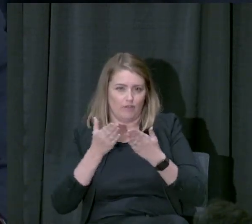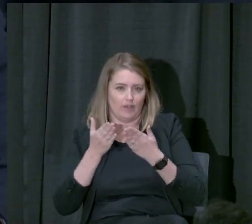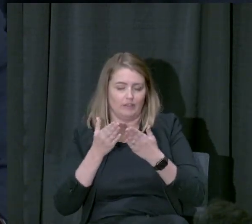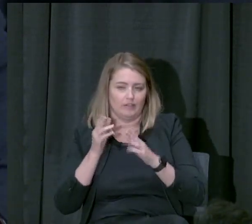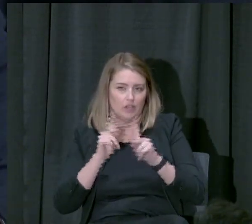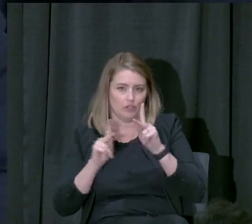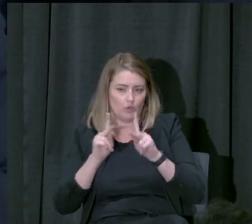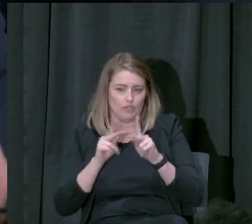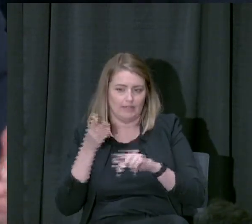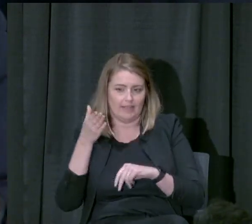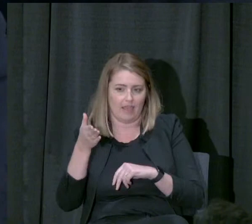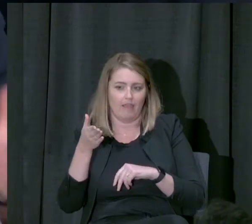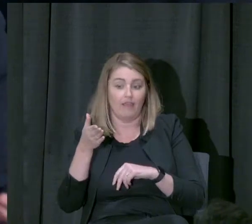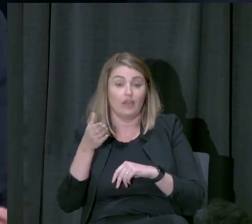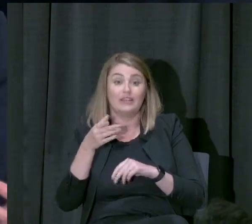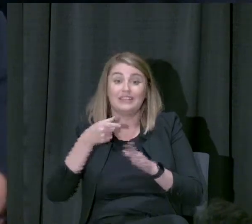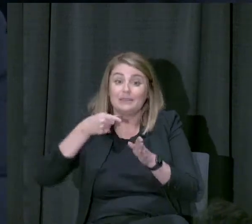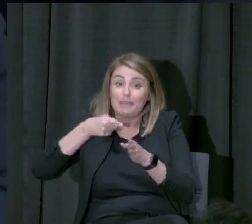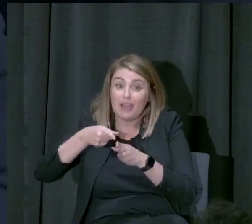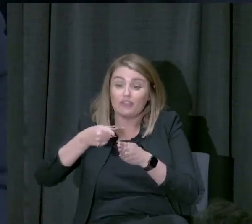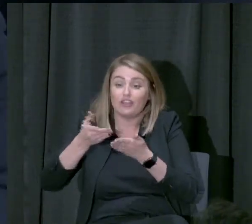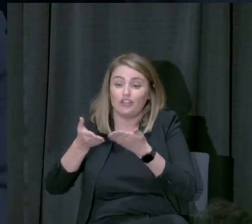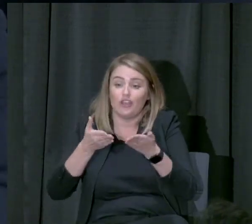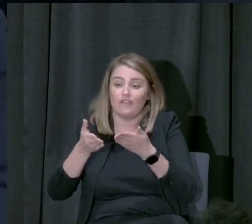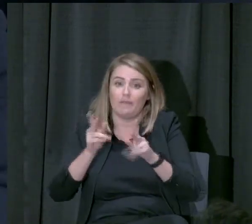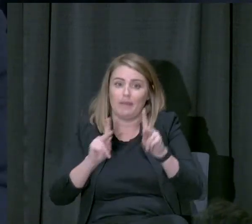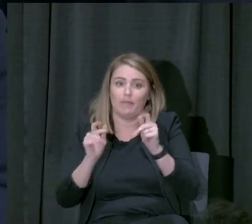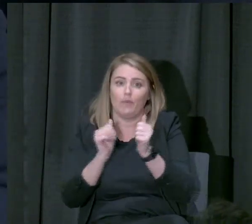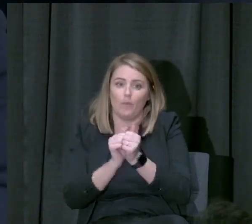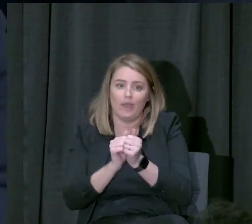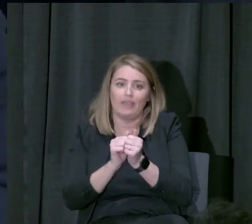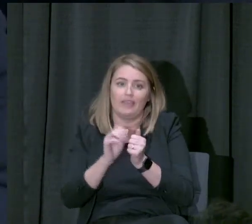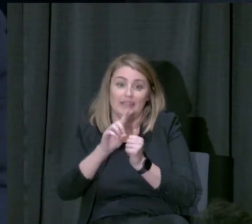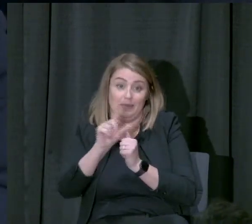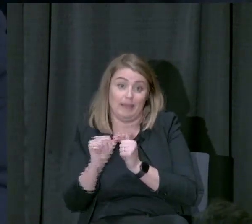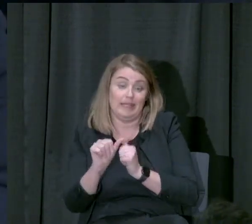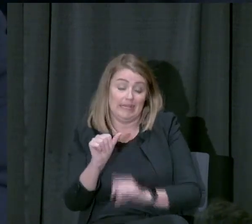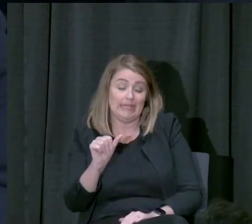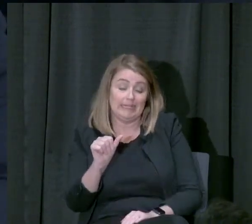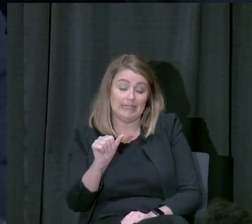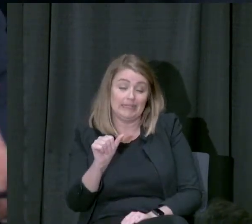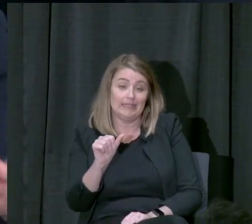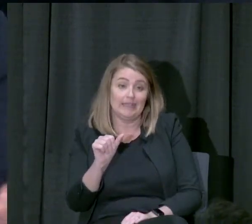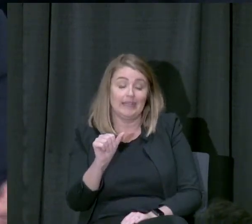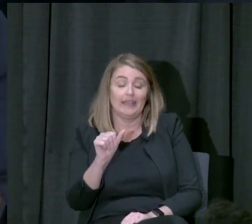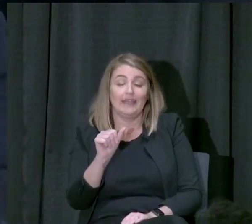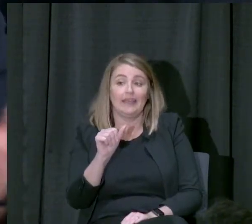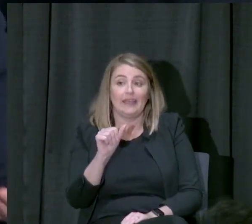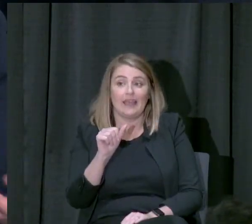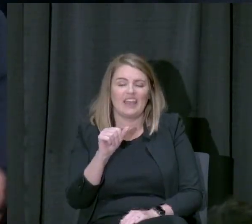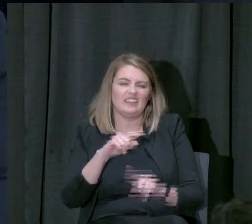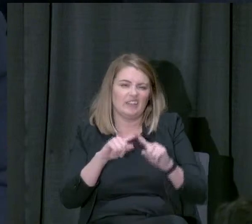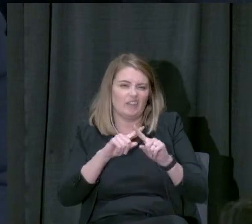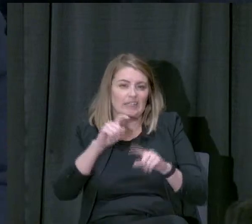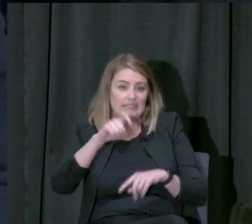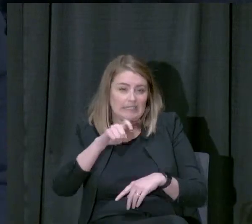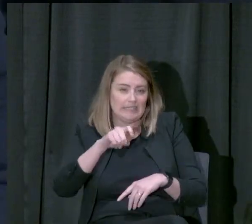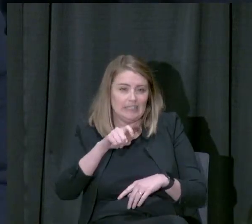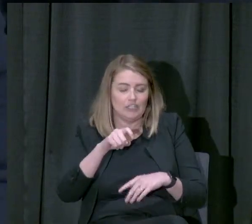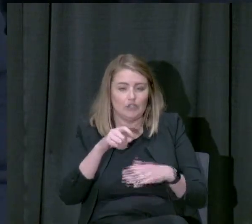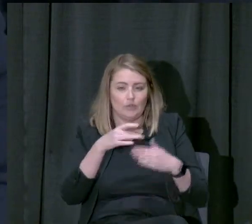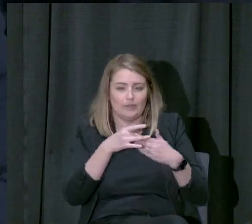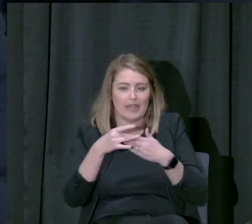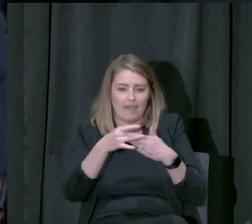that are specialized in serving customers with disability and needs to navigate the experience with